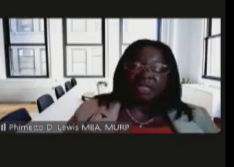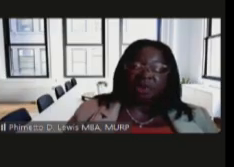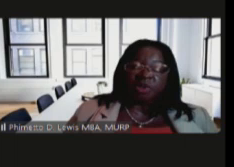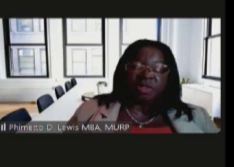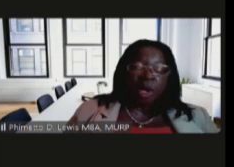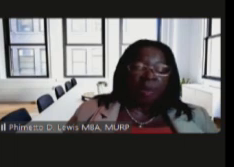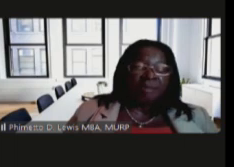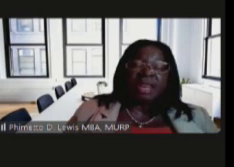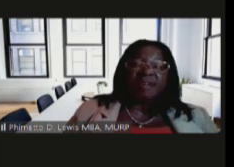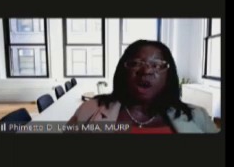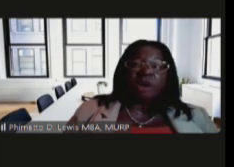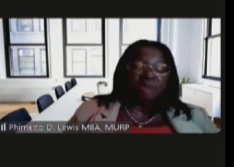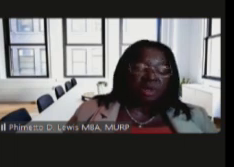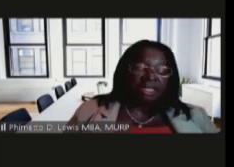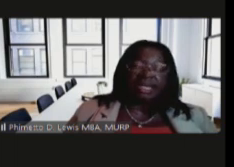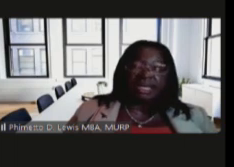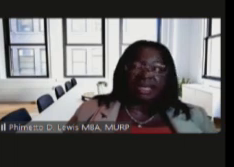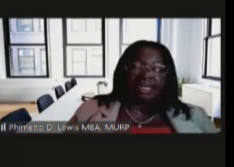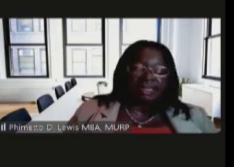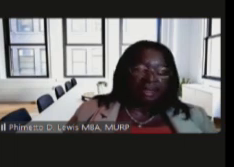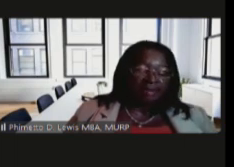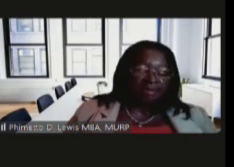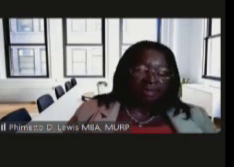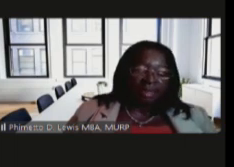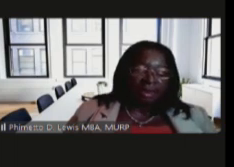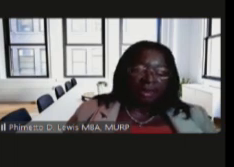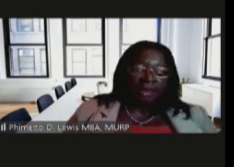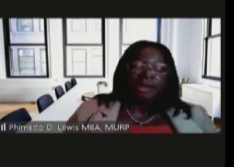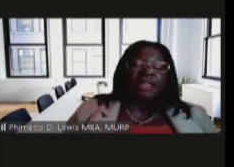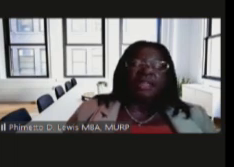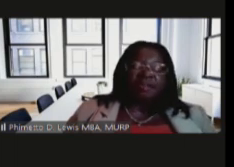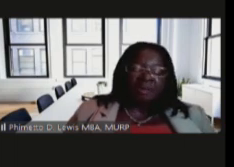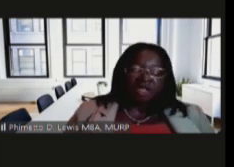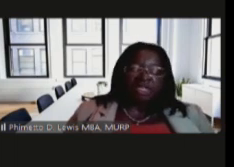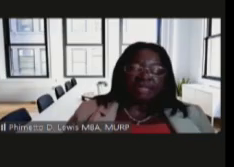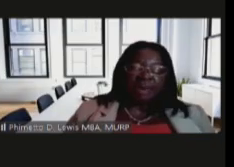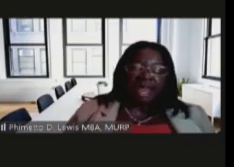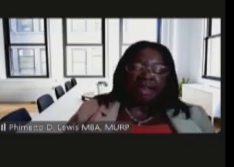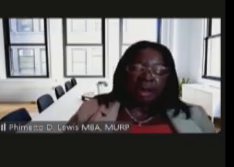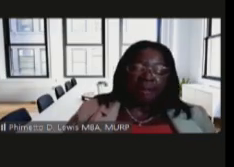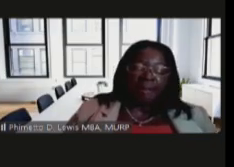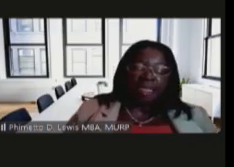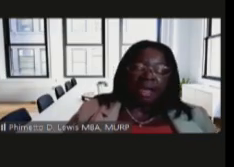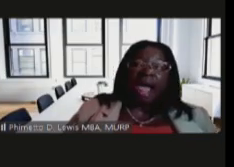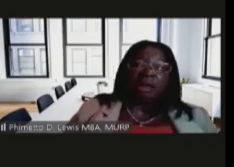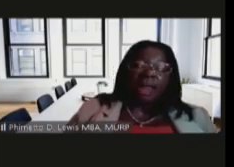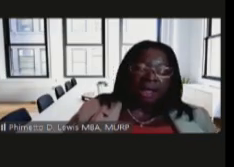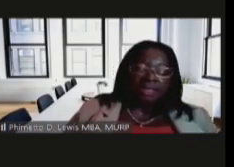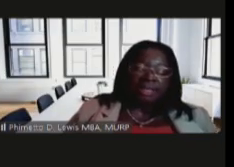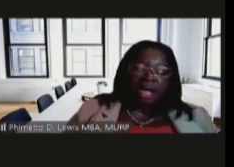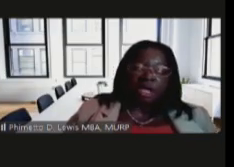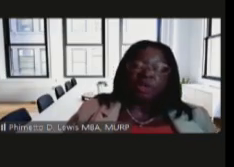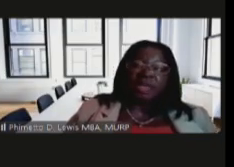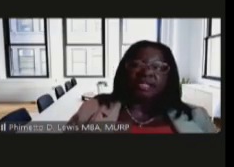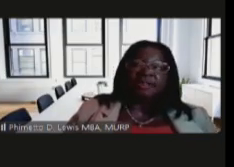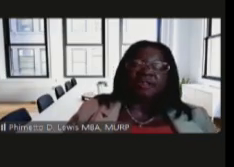and center to resolve many of our community needs. The information displayed and